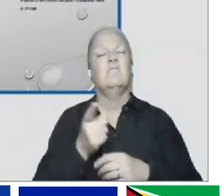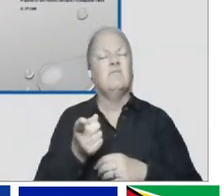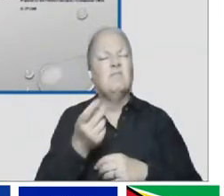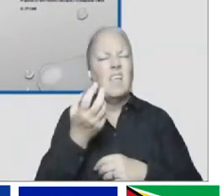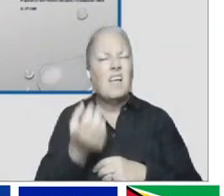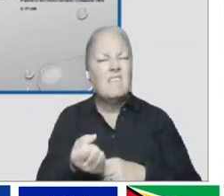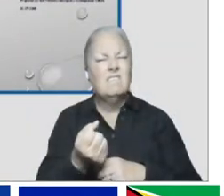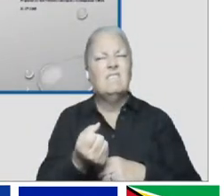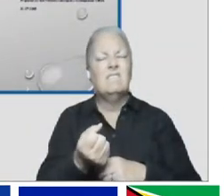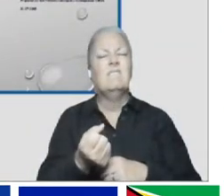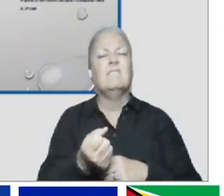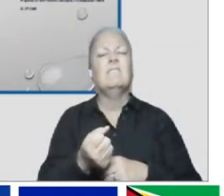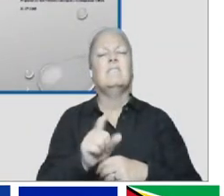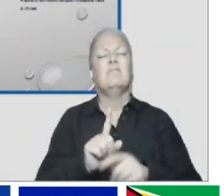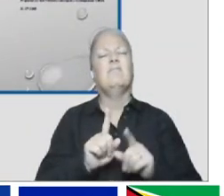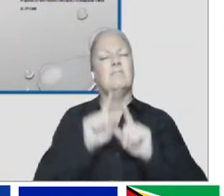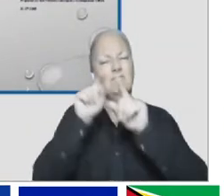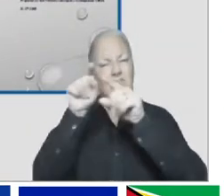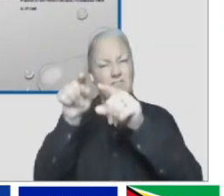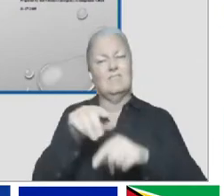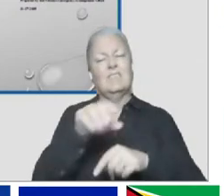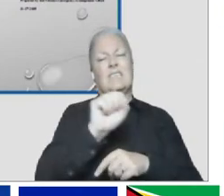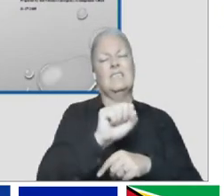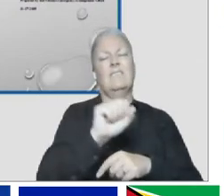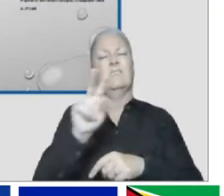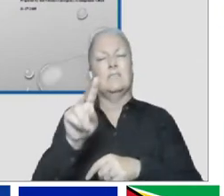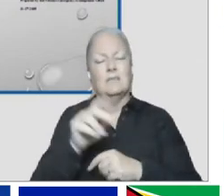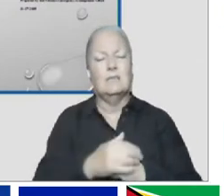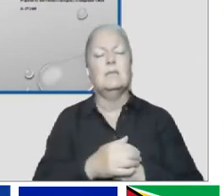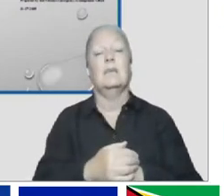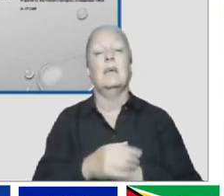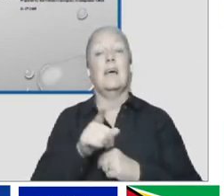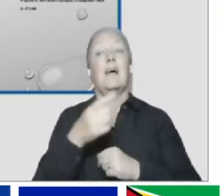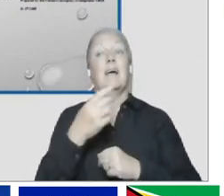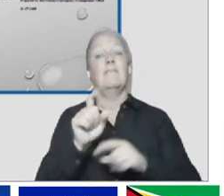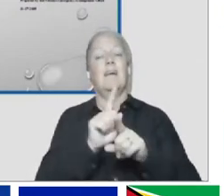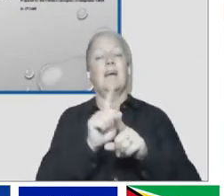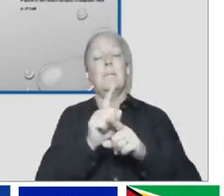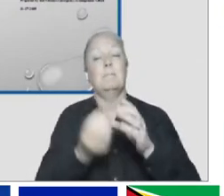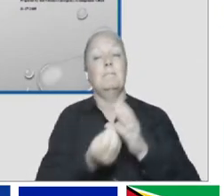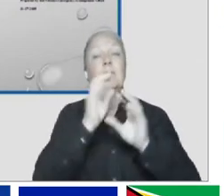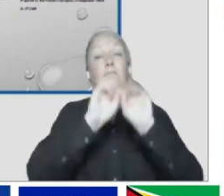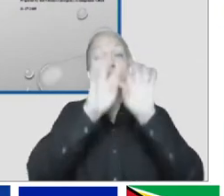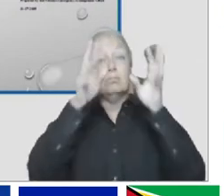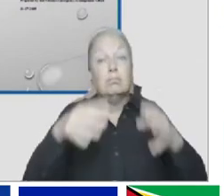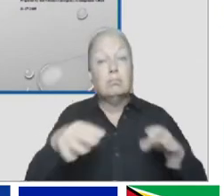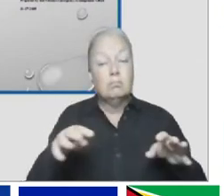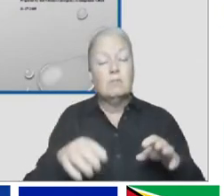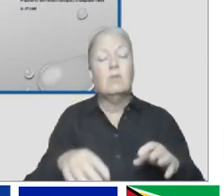including the simulation of a volcanic eruption and an infectious disease outbreak in a shelter.